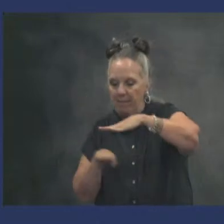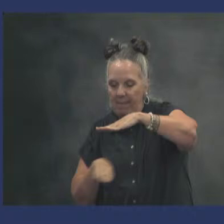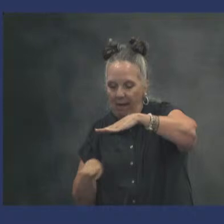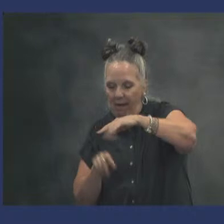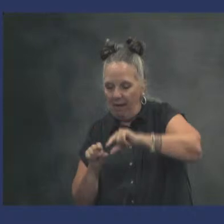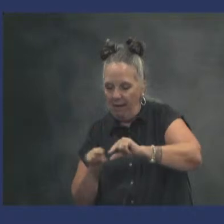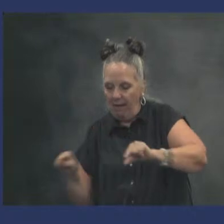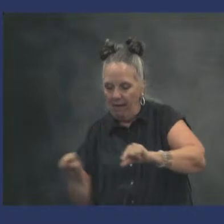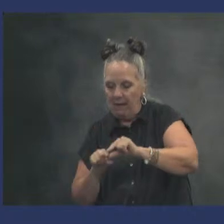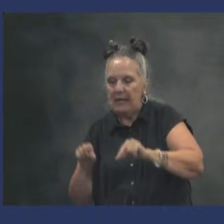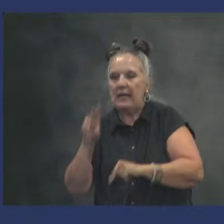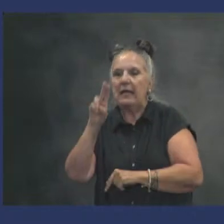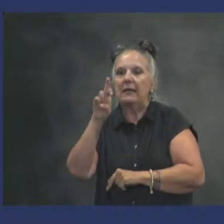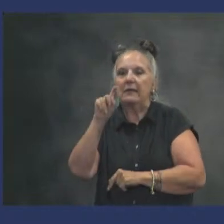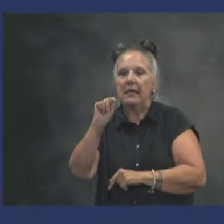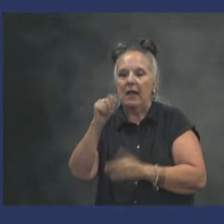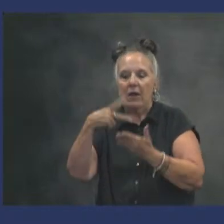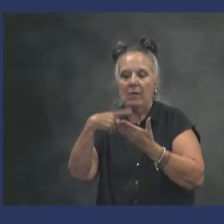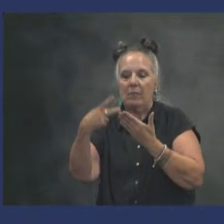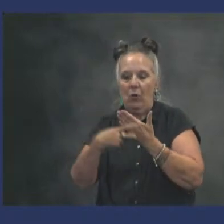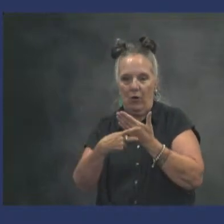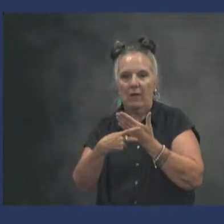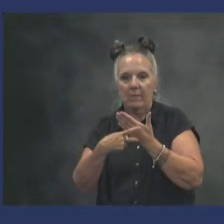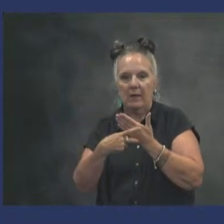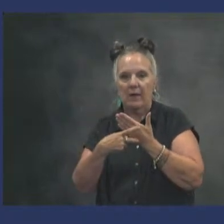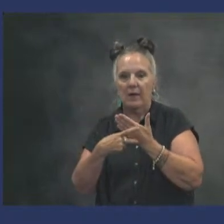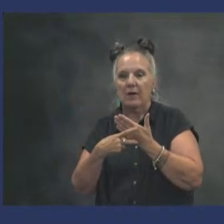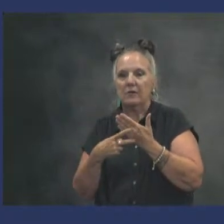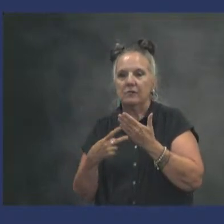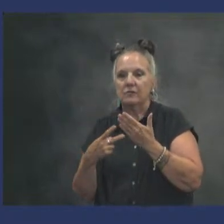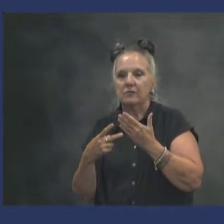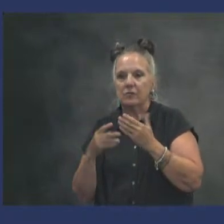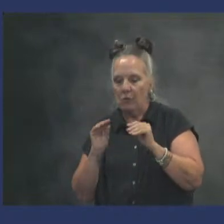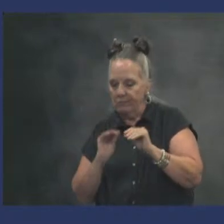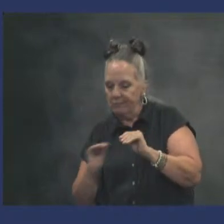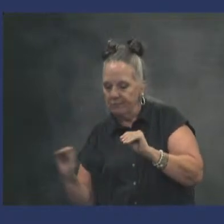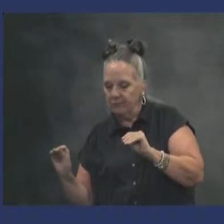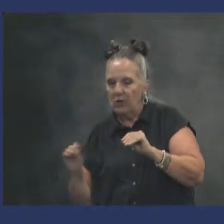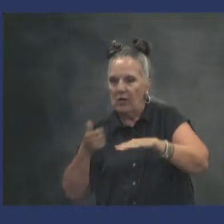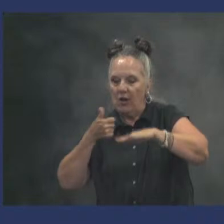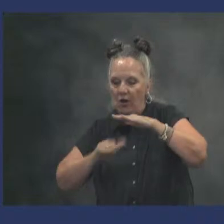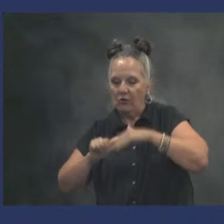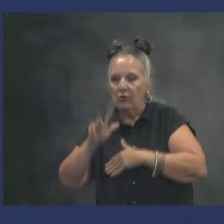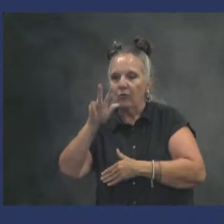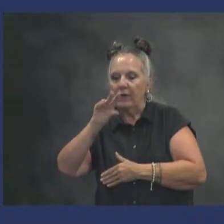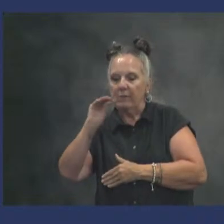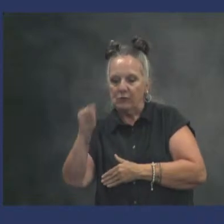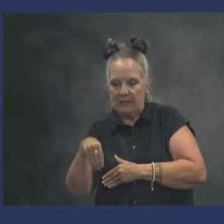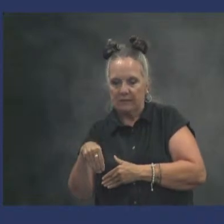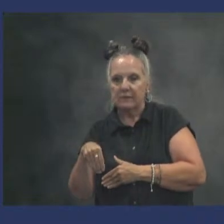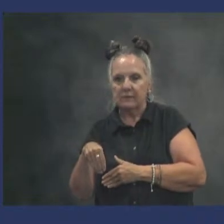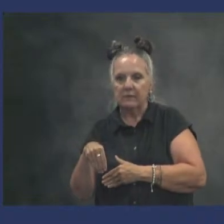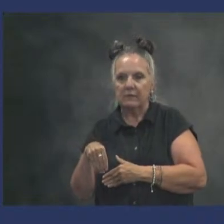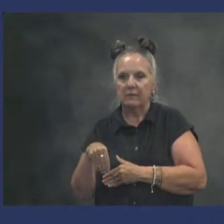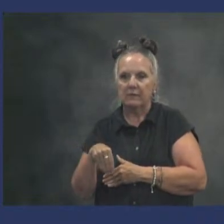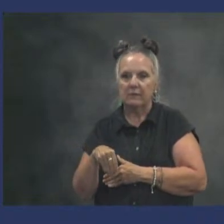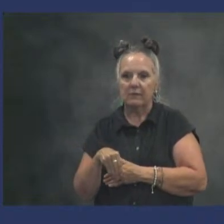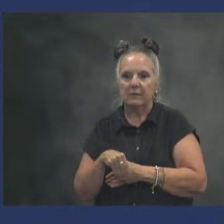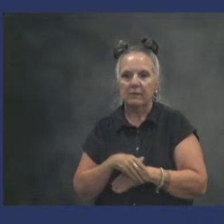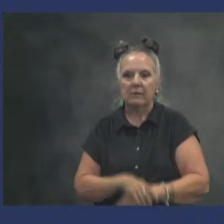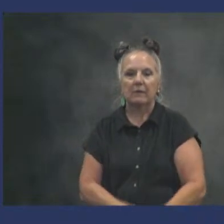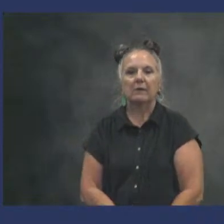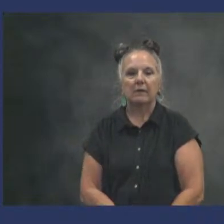identifying the net program and the gross program square footage. We're under 3% variance, which is really good for